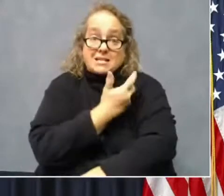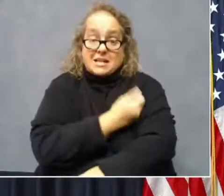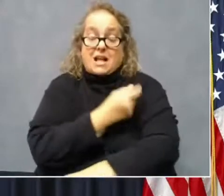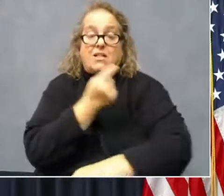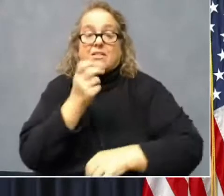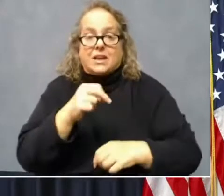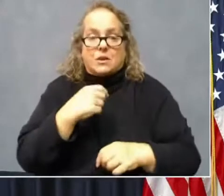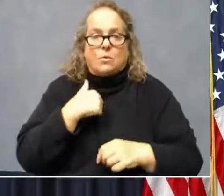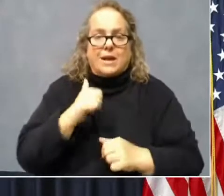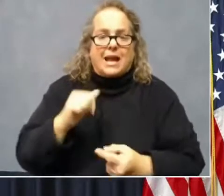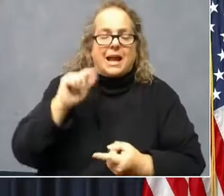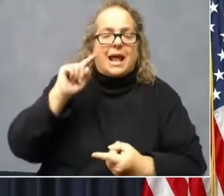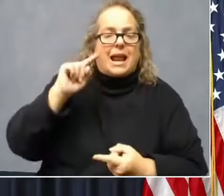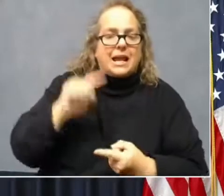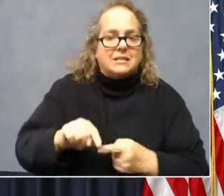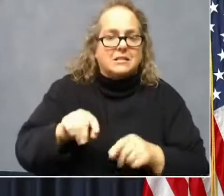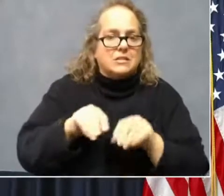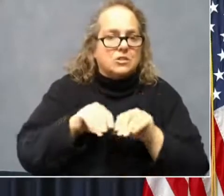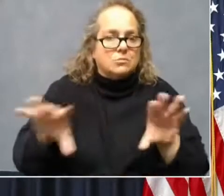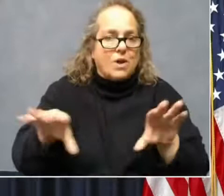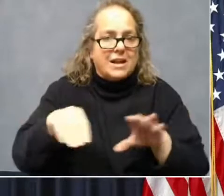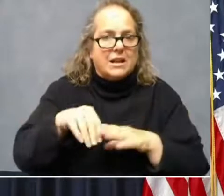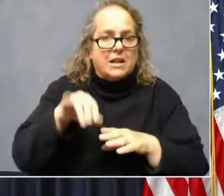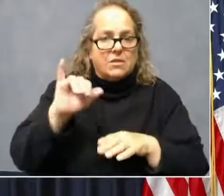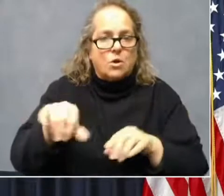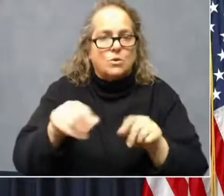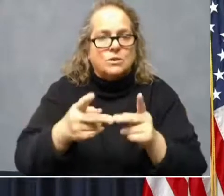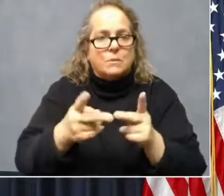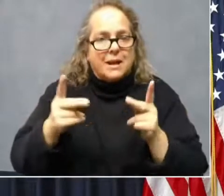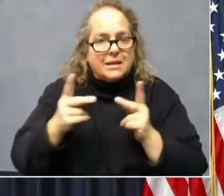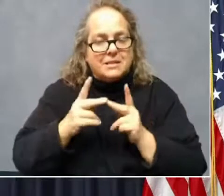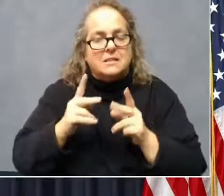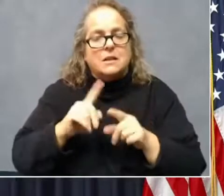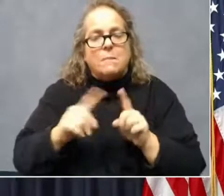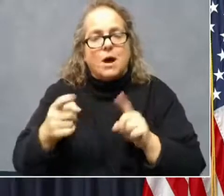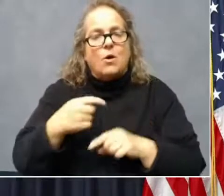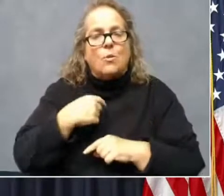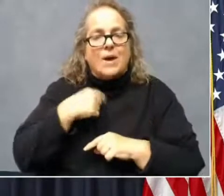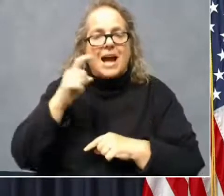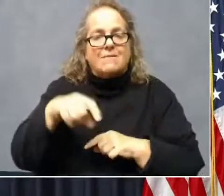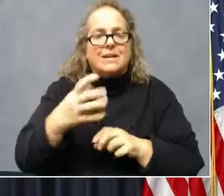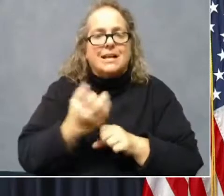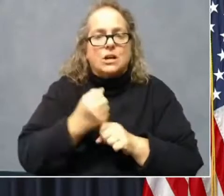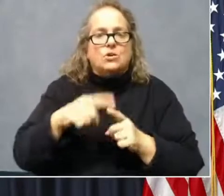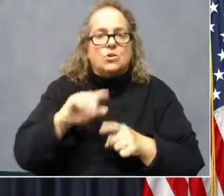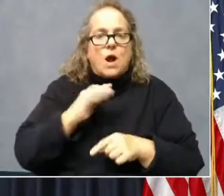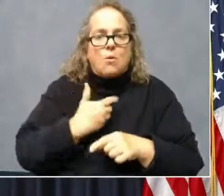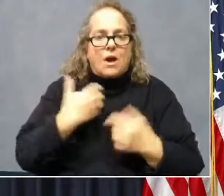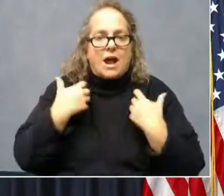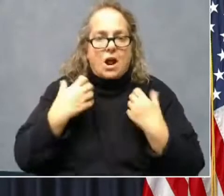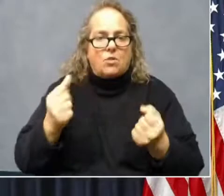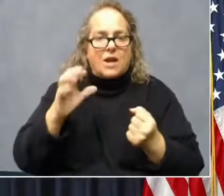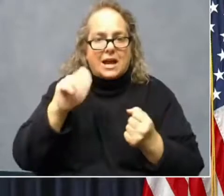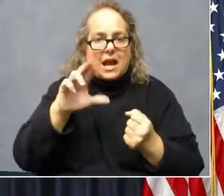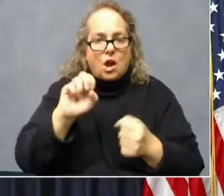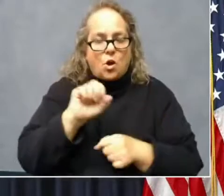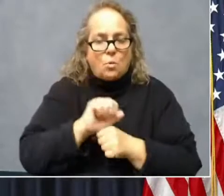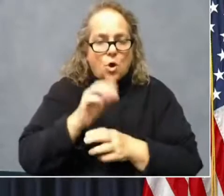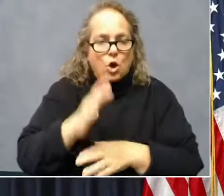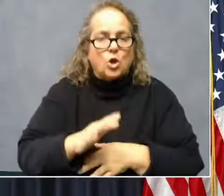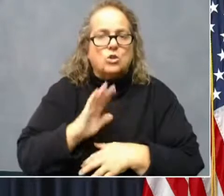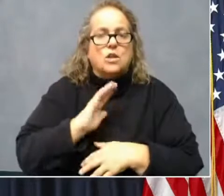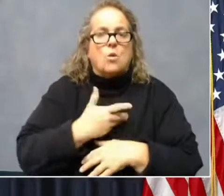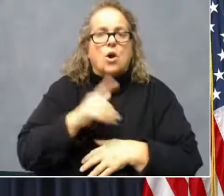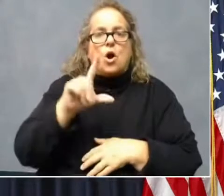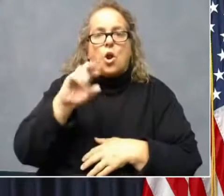lessen the spread in those facilities. But we got to get to our healthcare workers. We've got to get to our long-term care